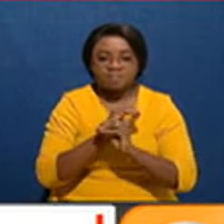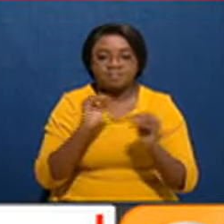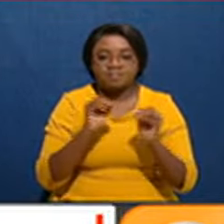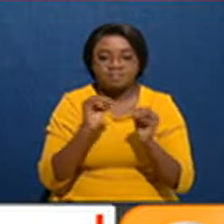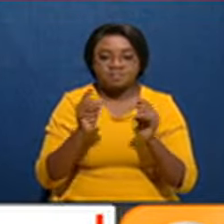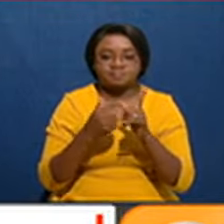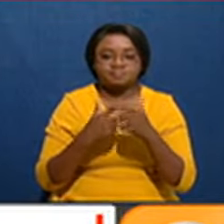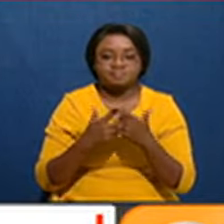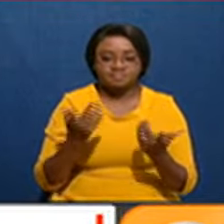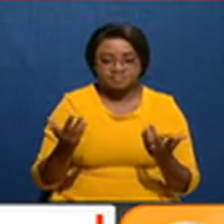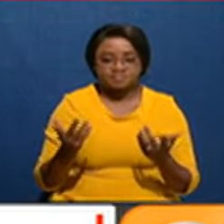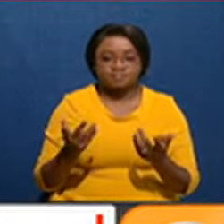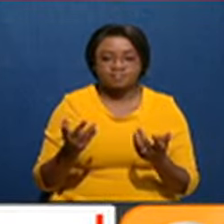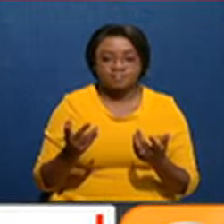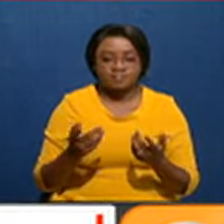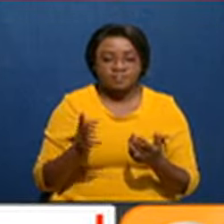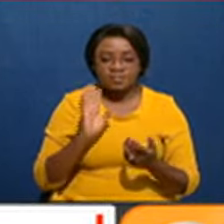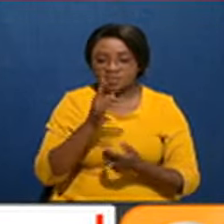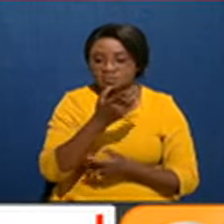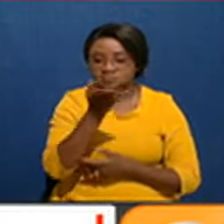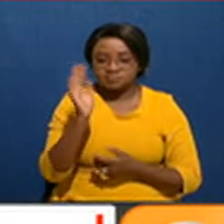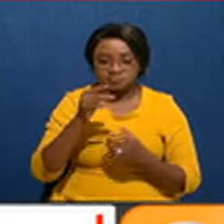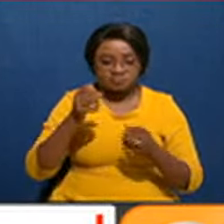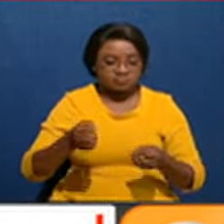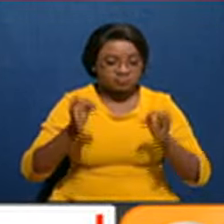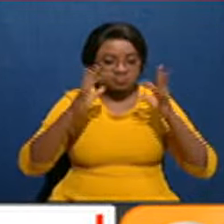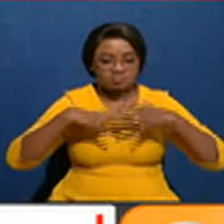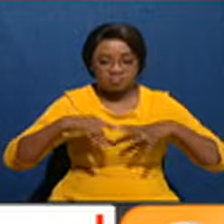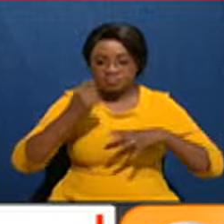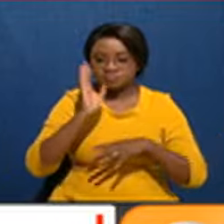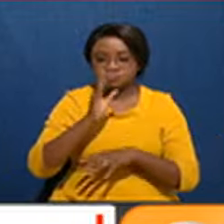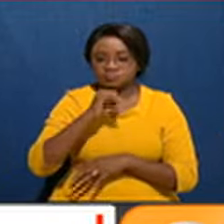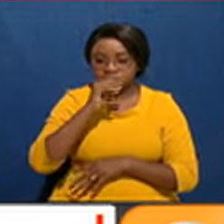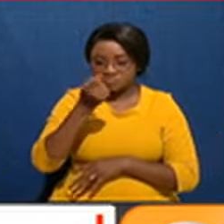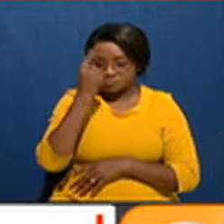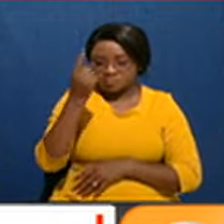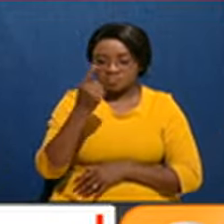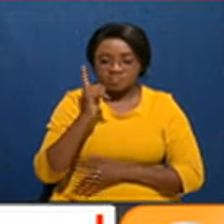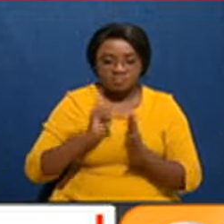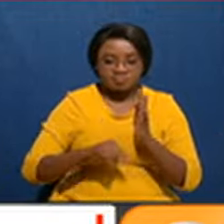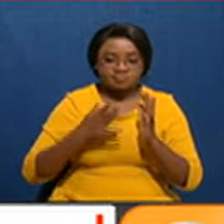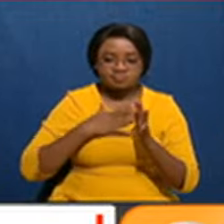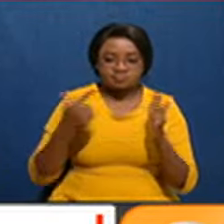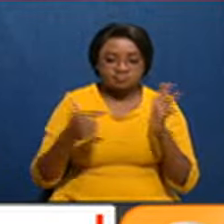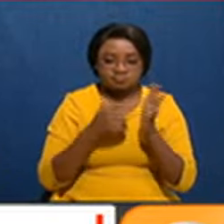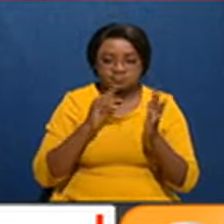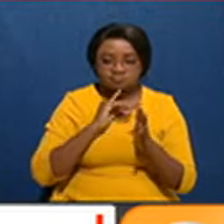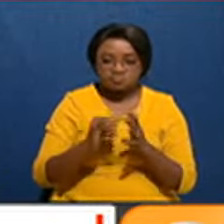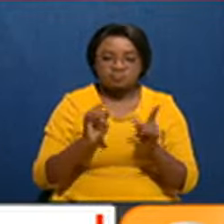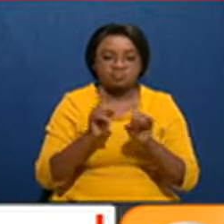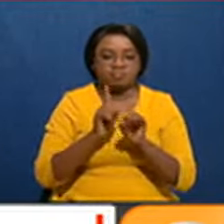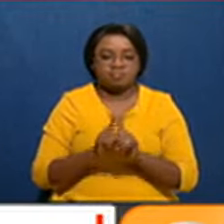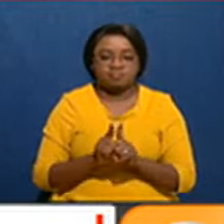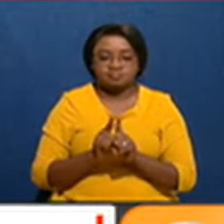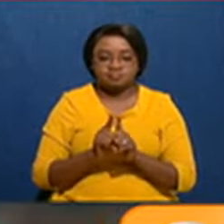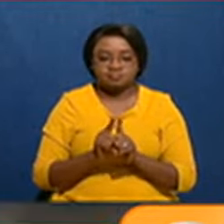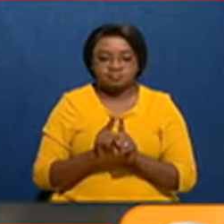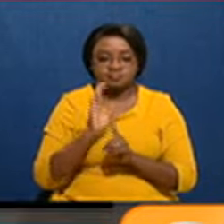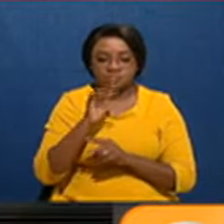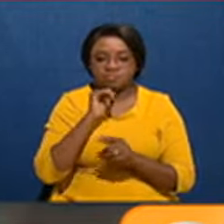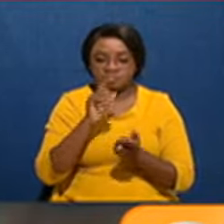government officials, they will not understand where we are coming from, and they will not be able to adopt to what is required to be done.